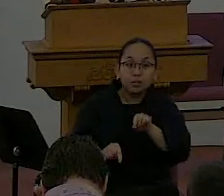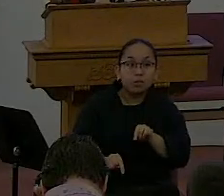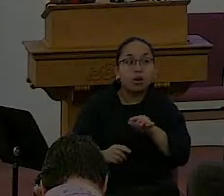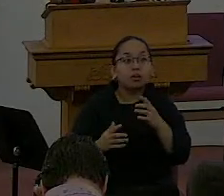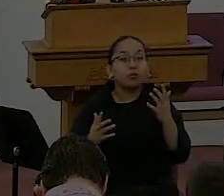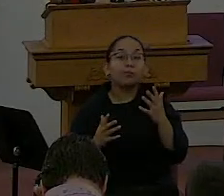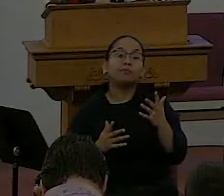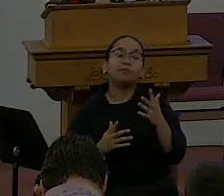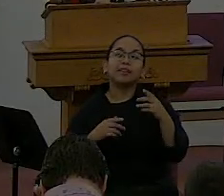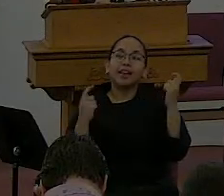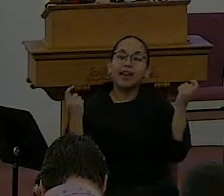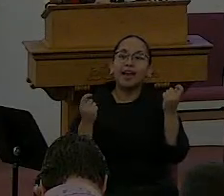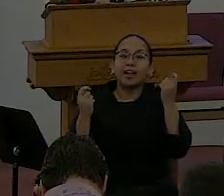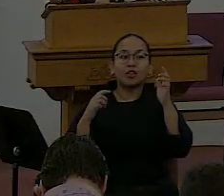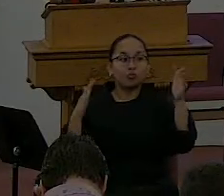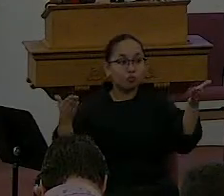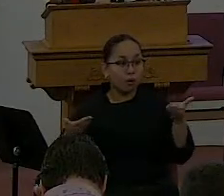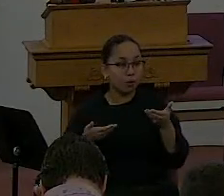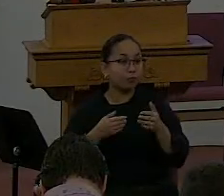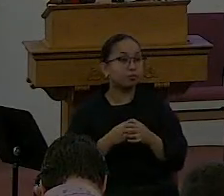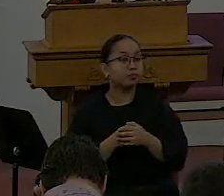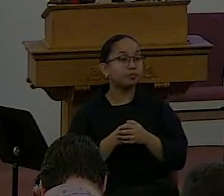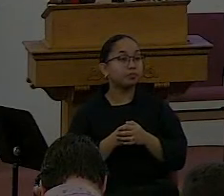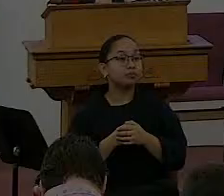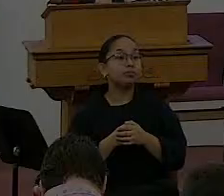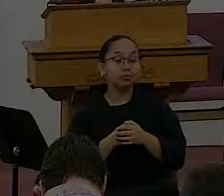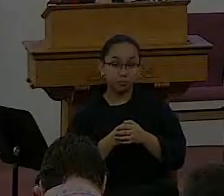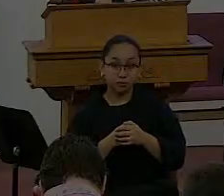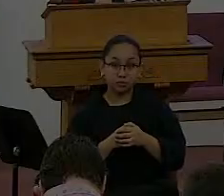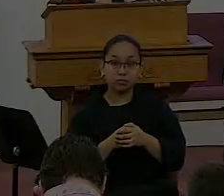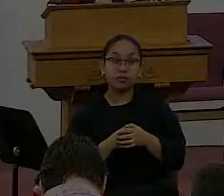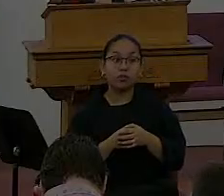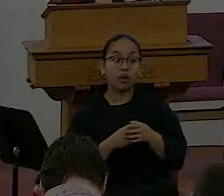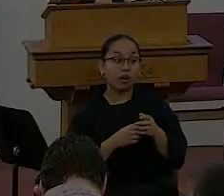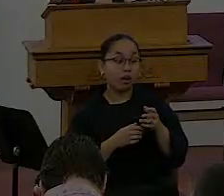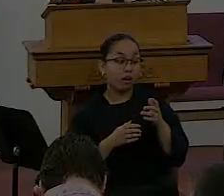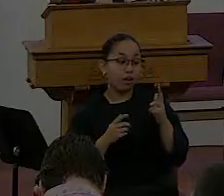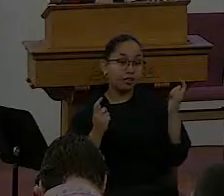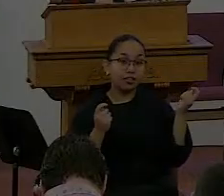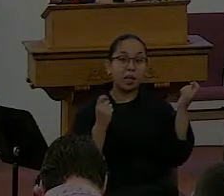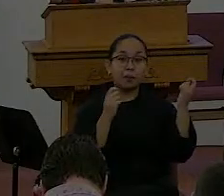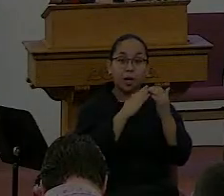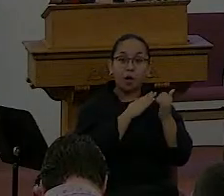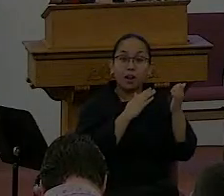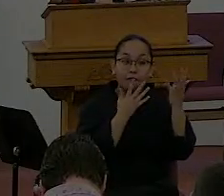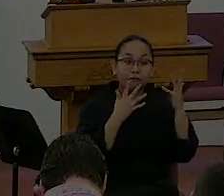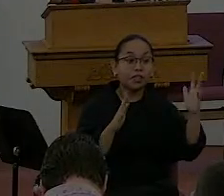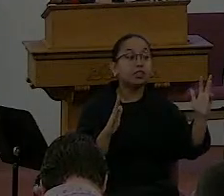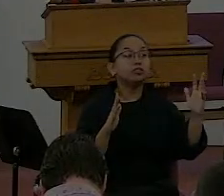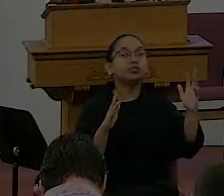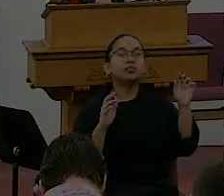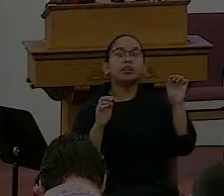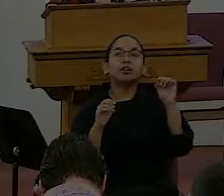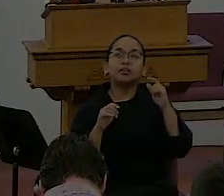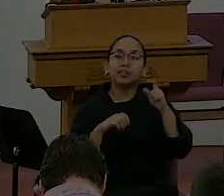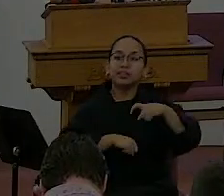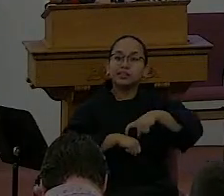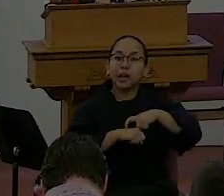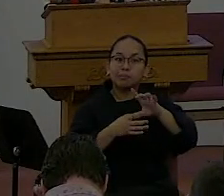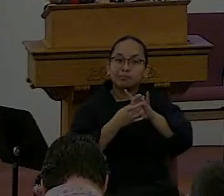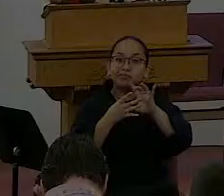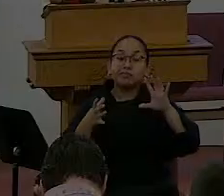and welcome. As we release the quarters, you may also choose to face the directions and respond